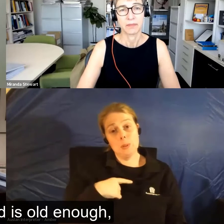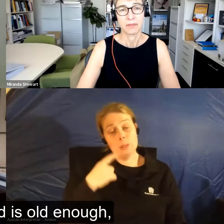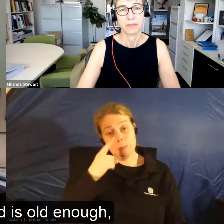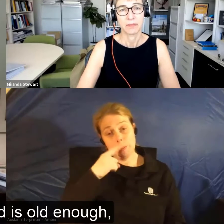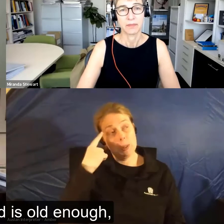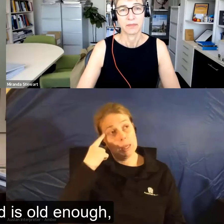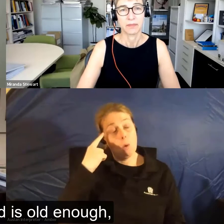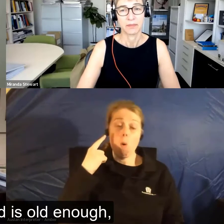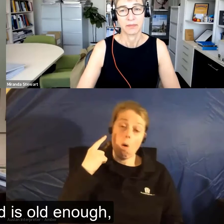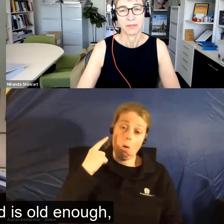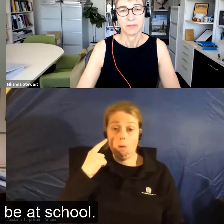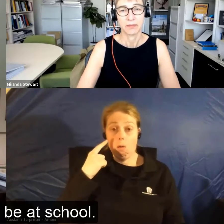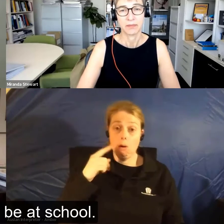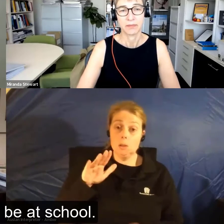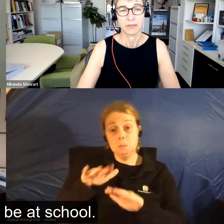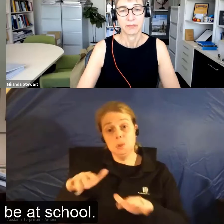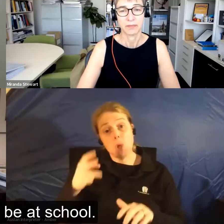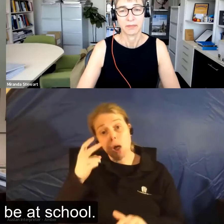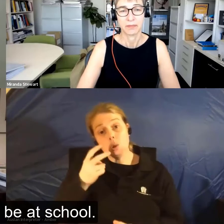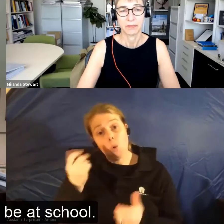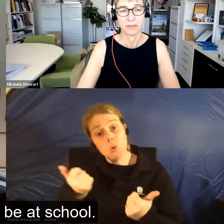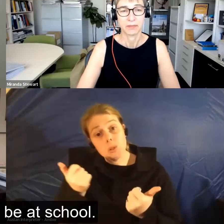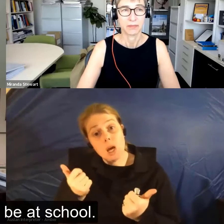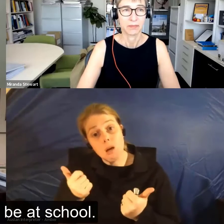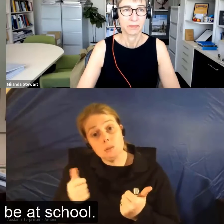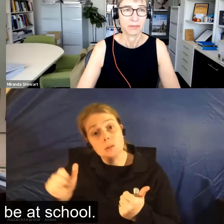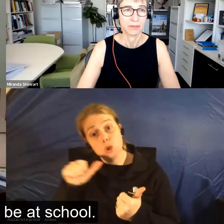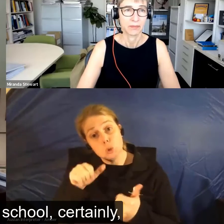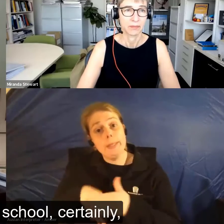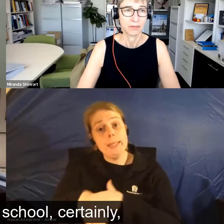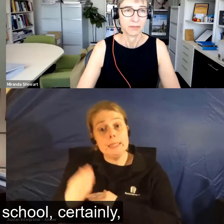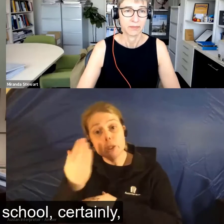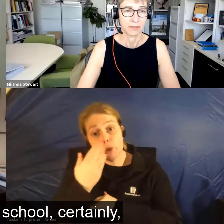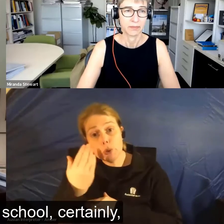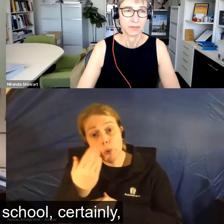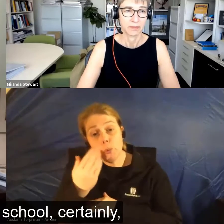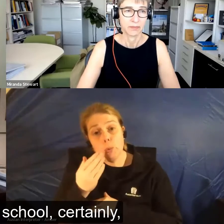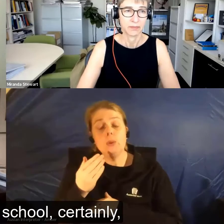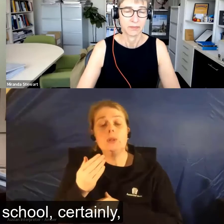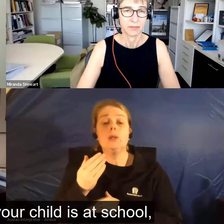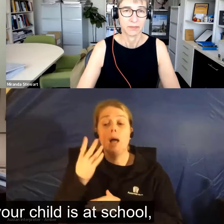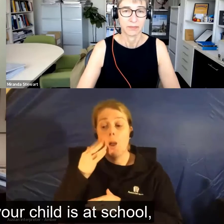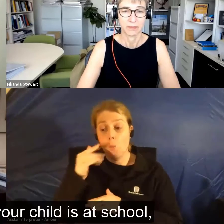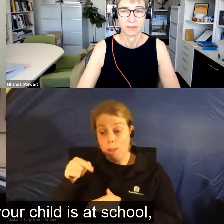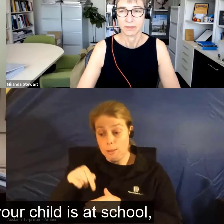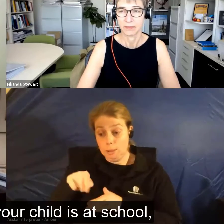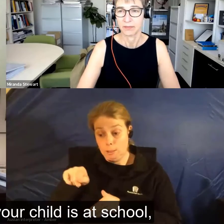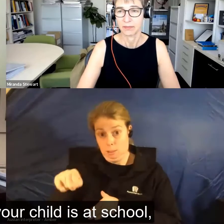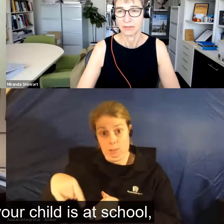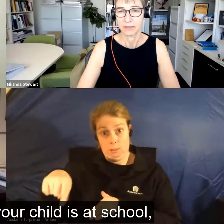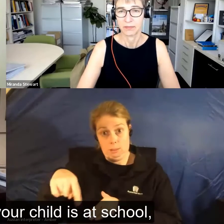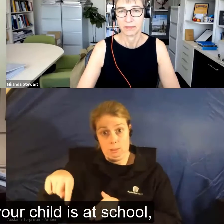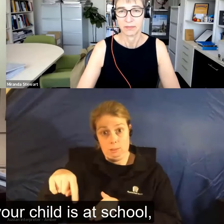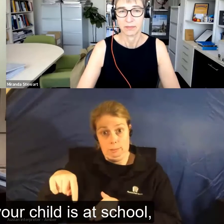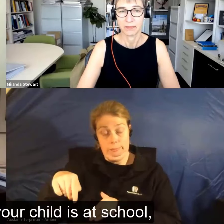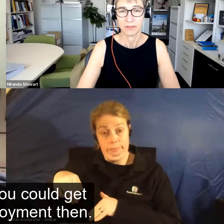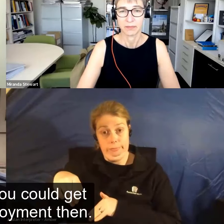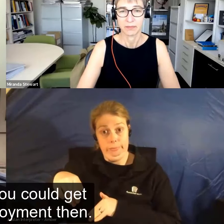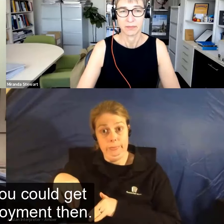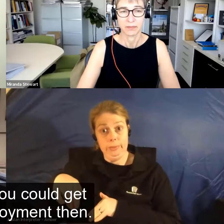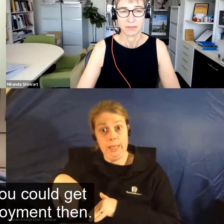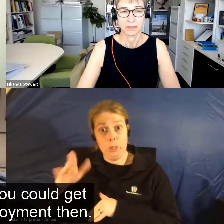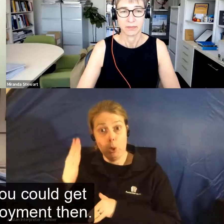is old enough, they should be at school. While you're at school, certainly, your child is at